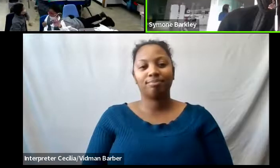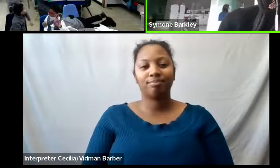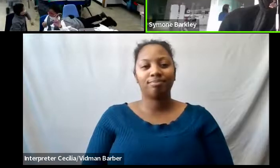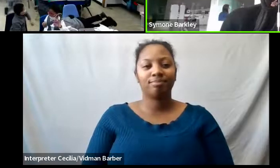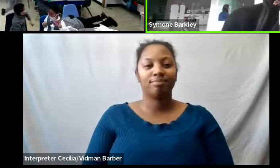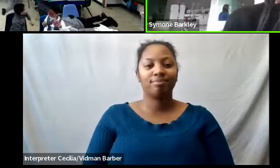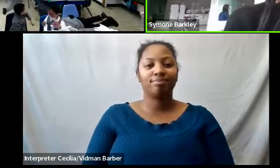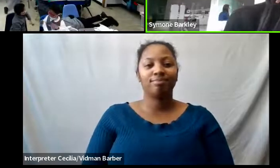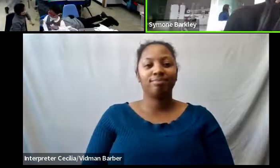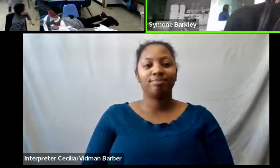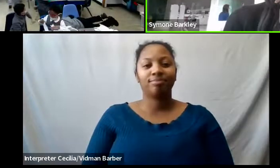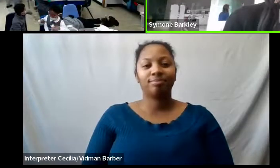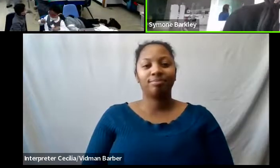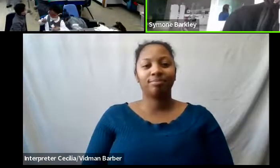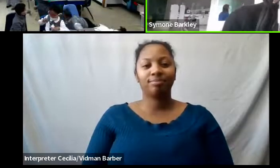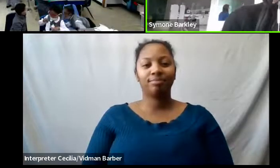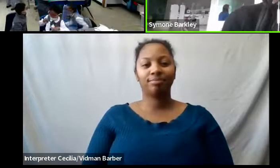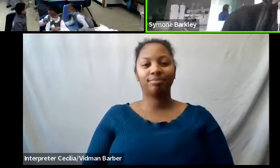Okay.